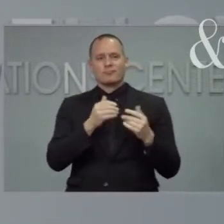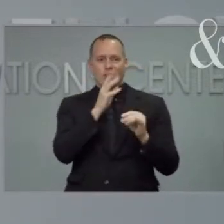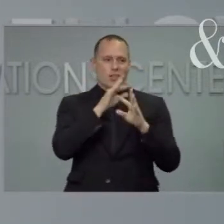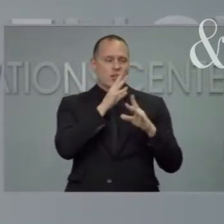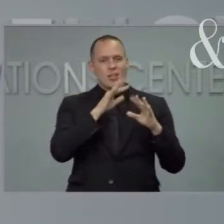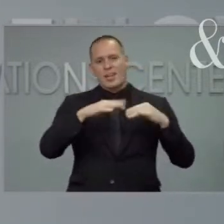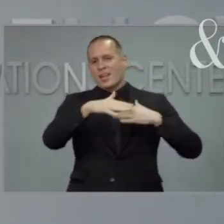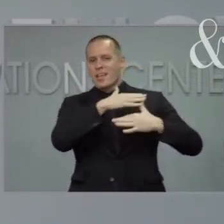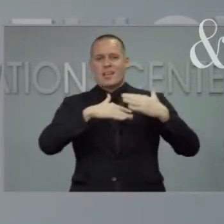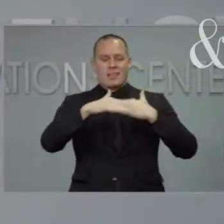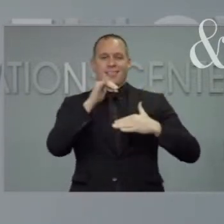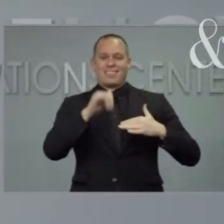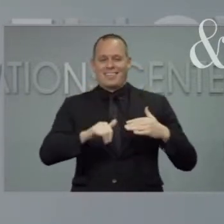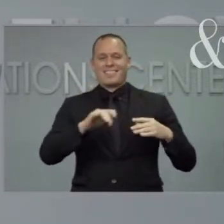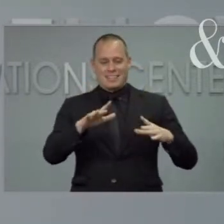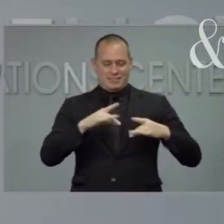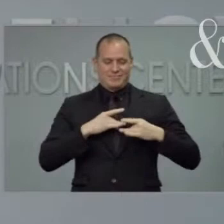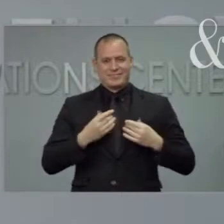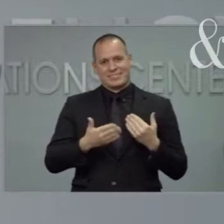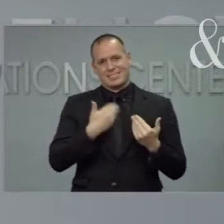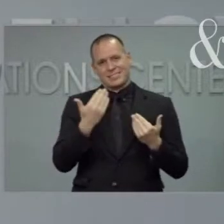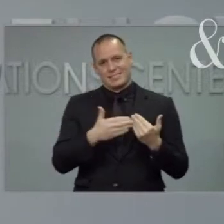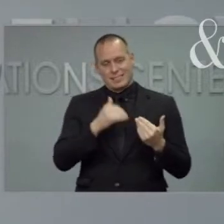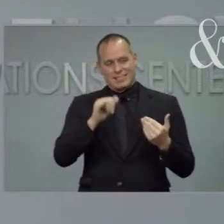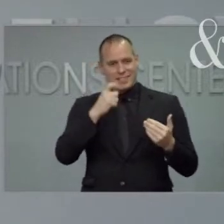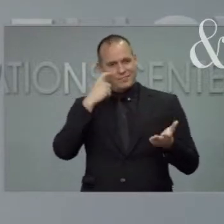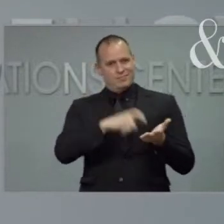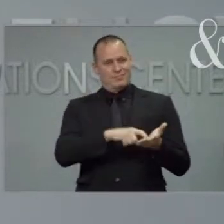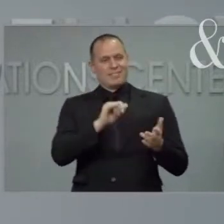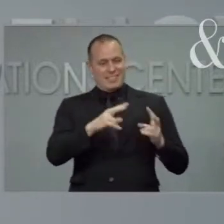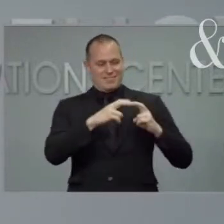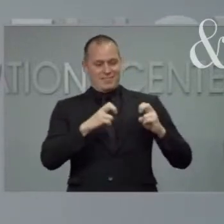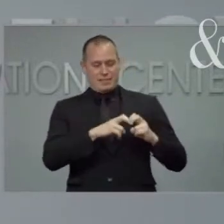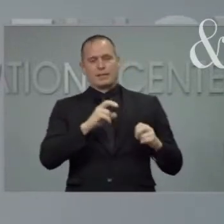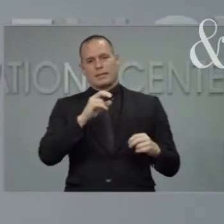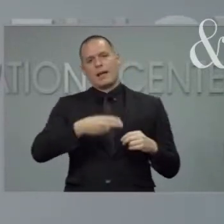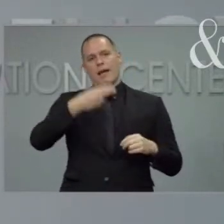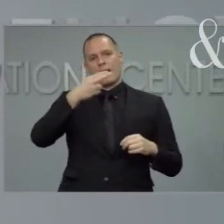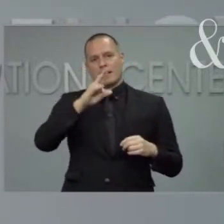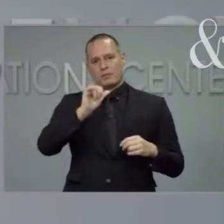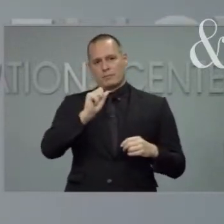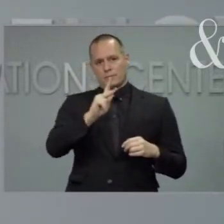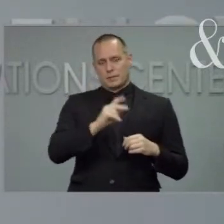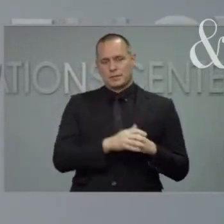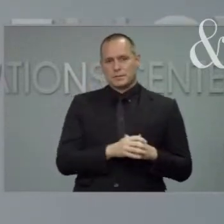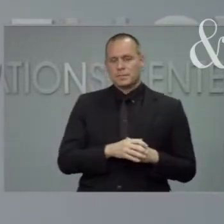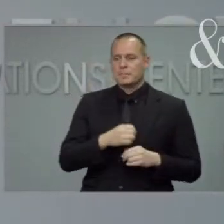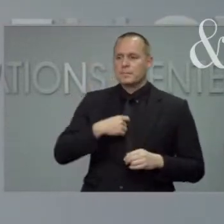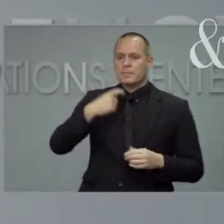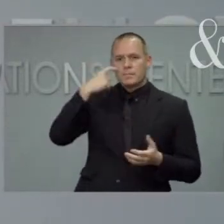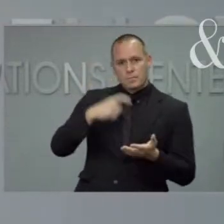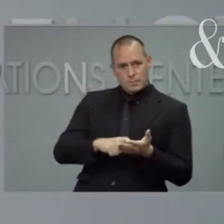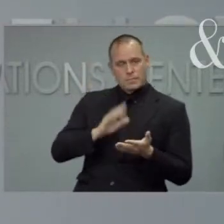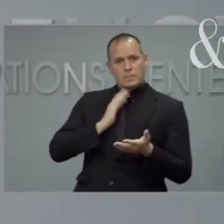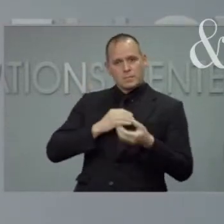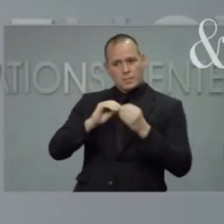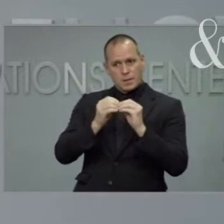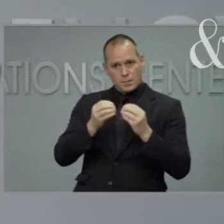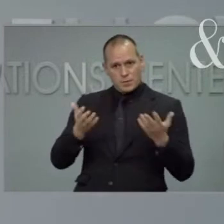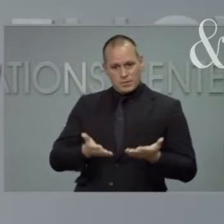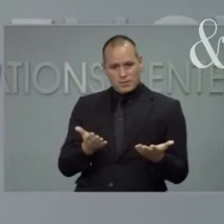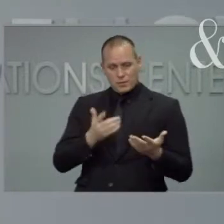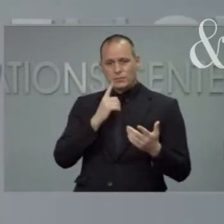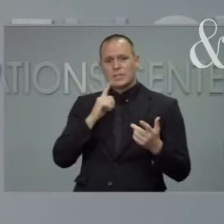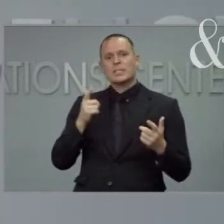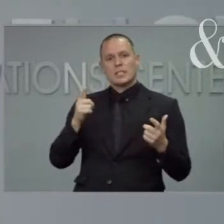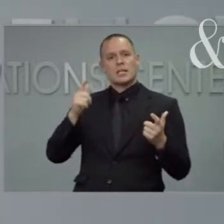time. So we do still see that as a higher risk setting. We do feel like our trends have moved in the right direction so that we